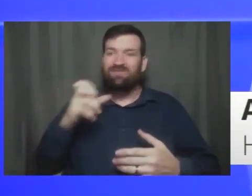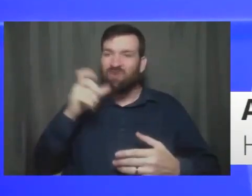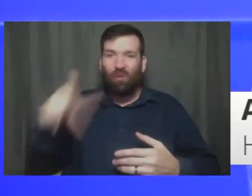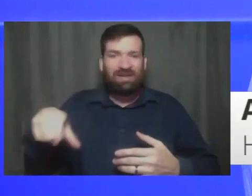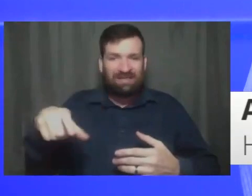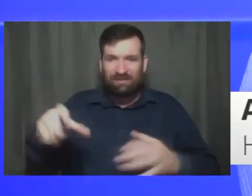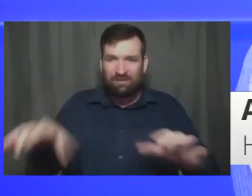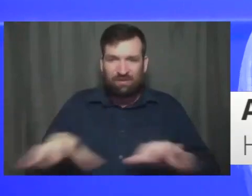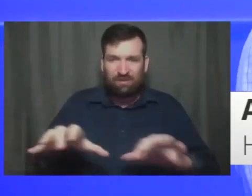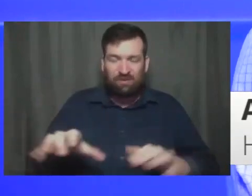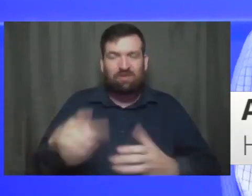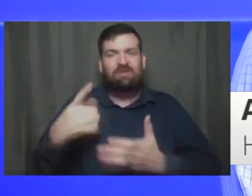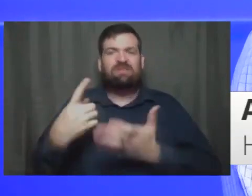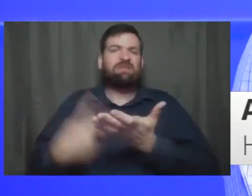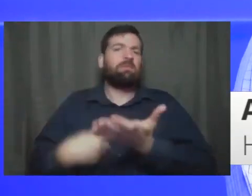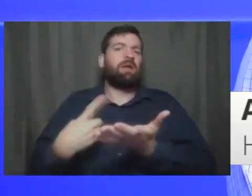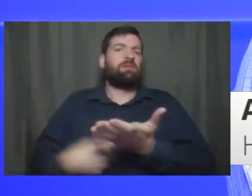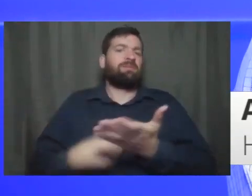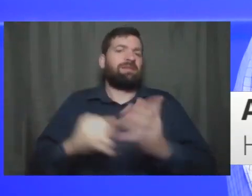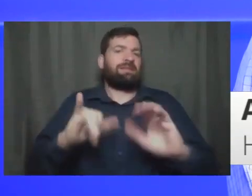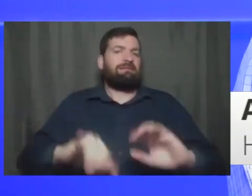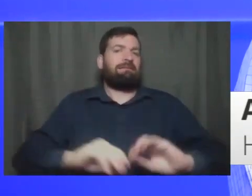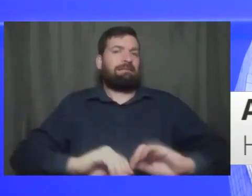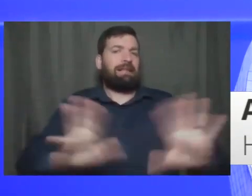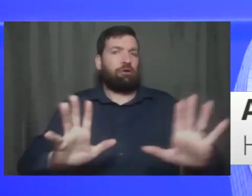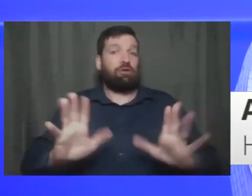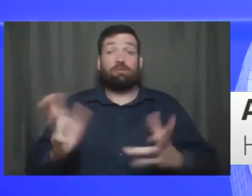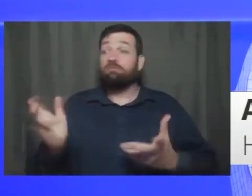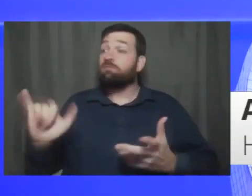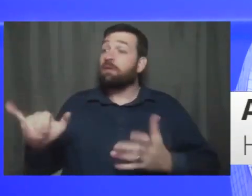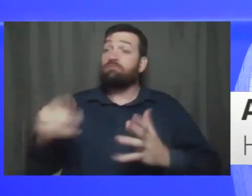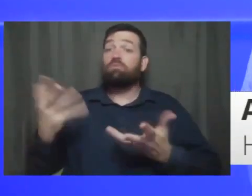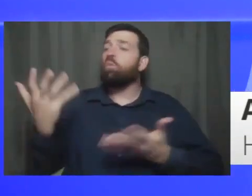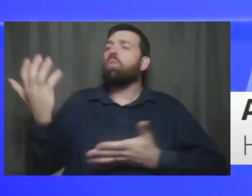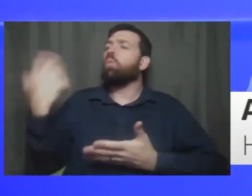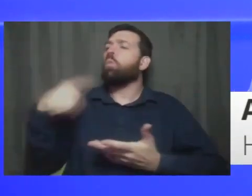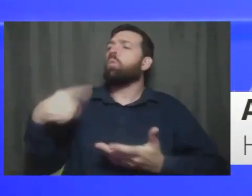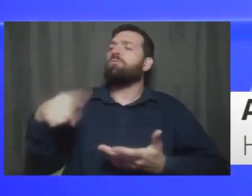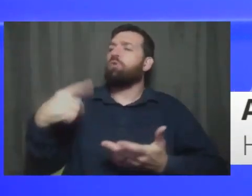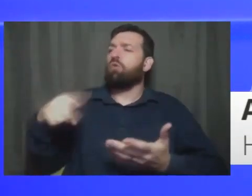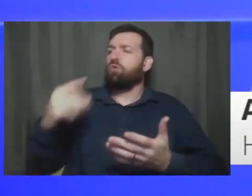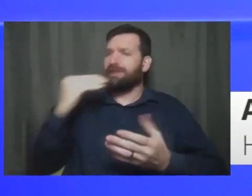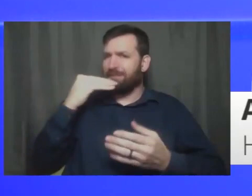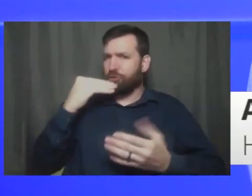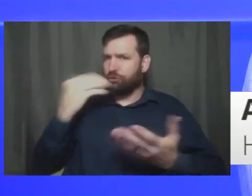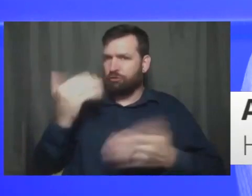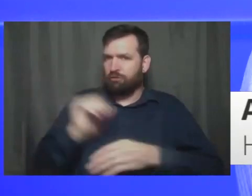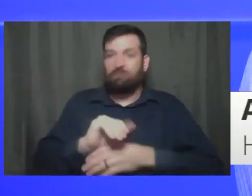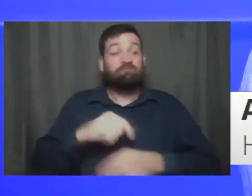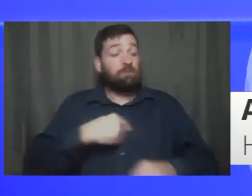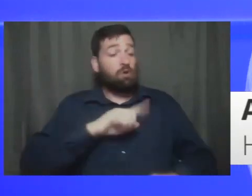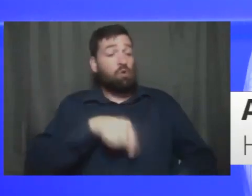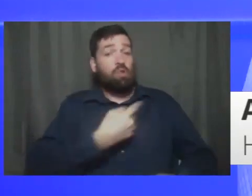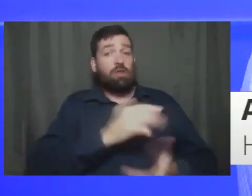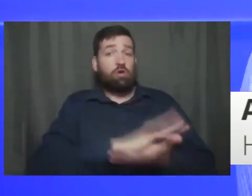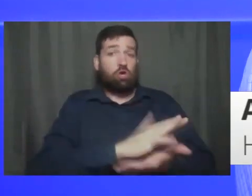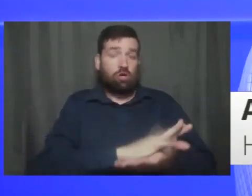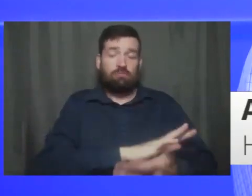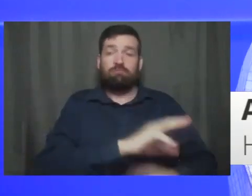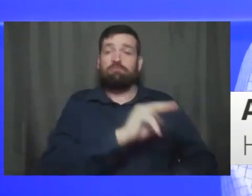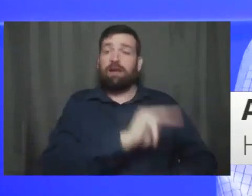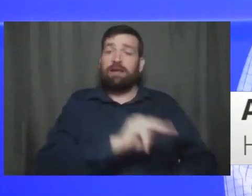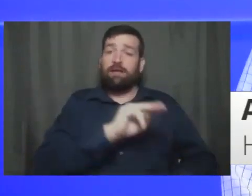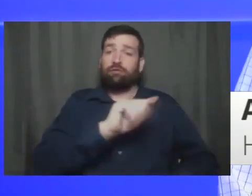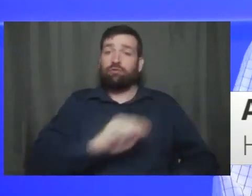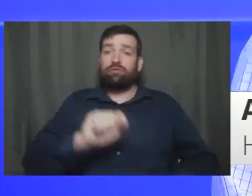that clarity, kind of like the example of, what's for dinner. If the clarity is, hey, I only cook on Monday, Tuesdays, and Thursdays, and we eat out on